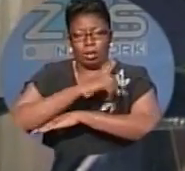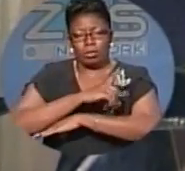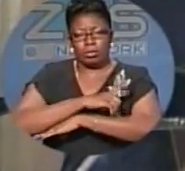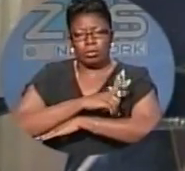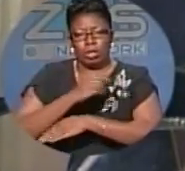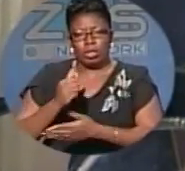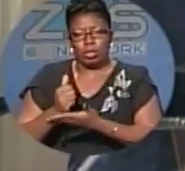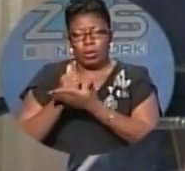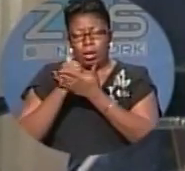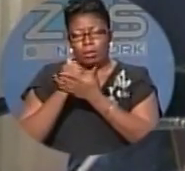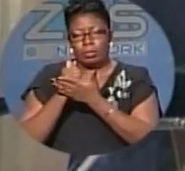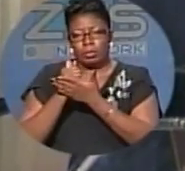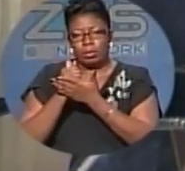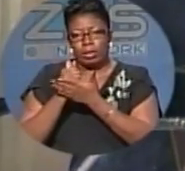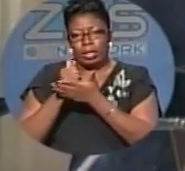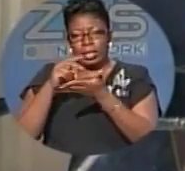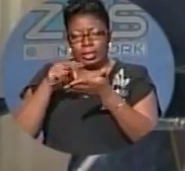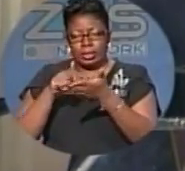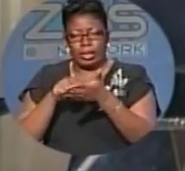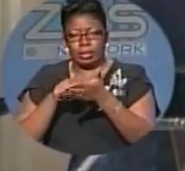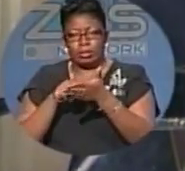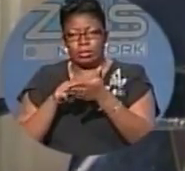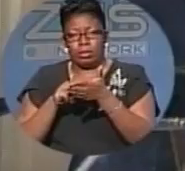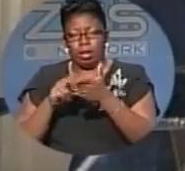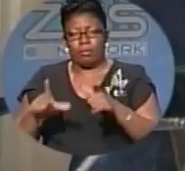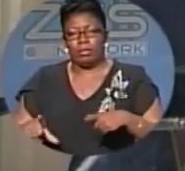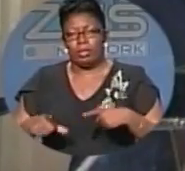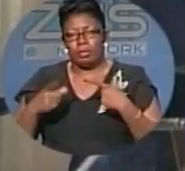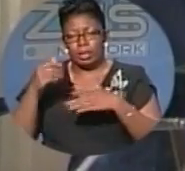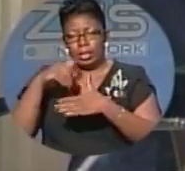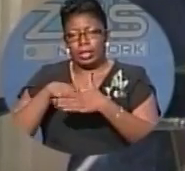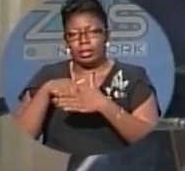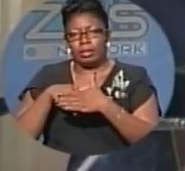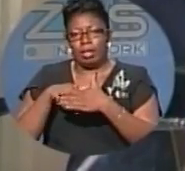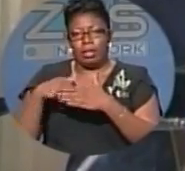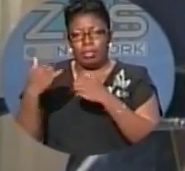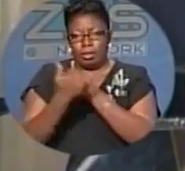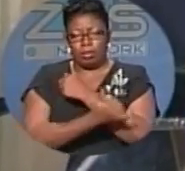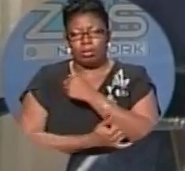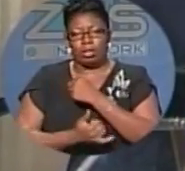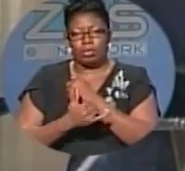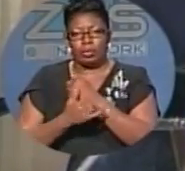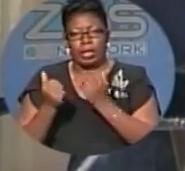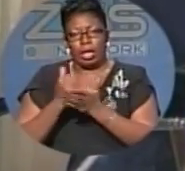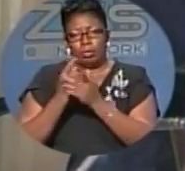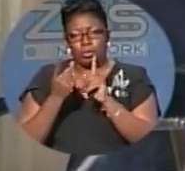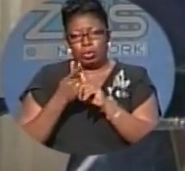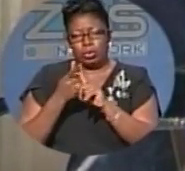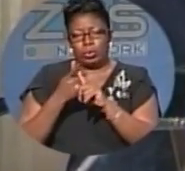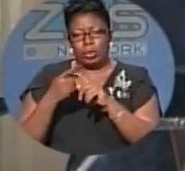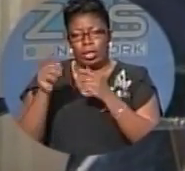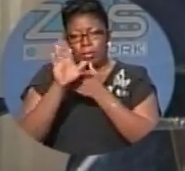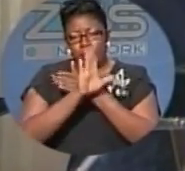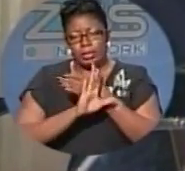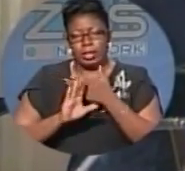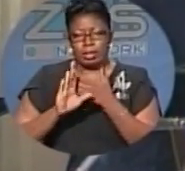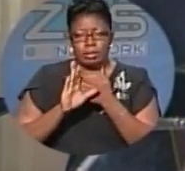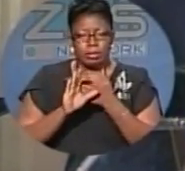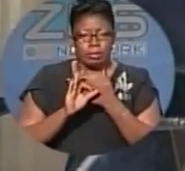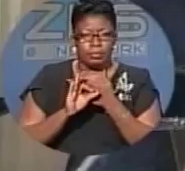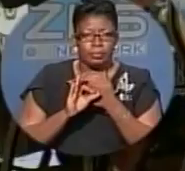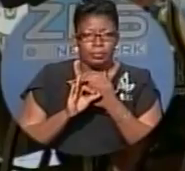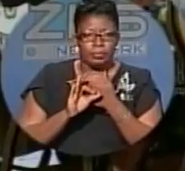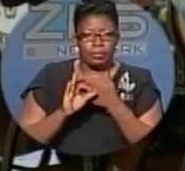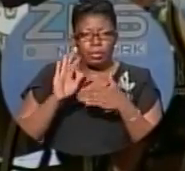to elevate the standard of living in this country, and you've helped to protect and advance the dignity of